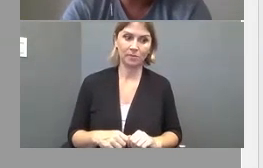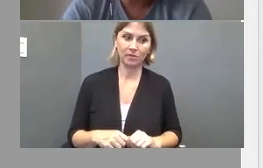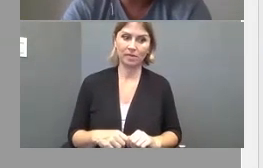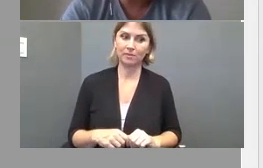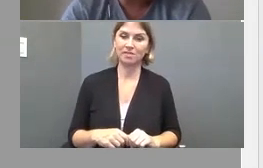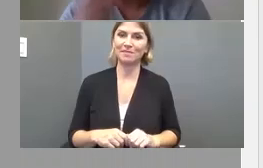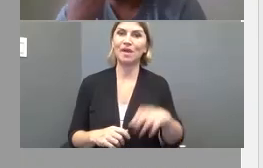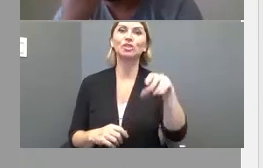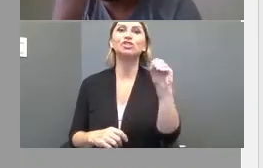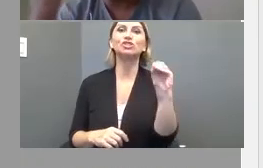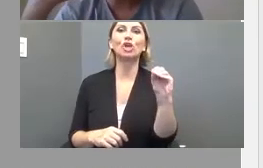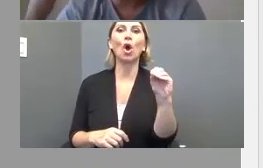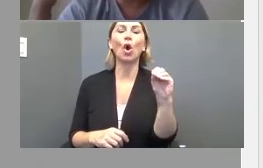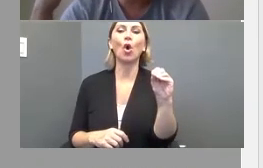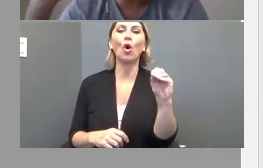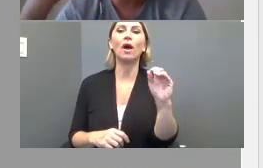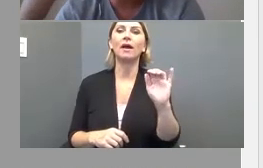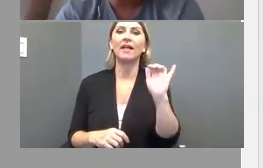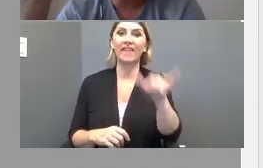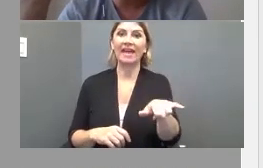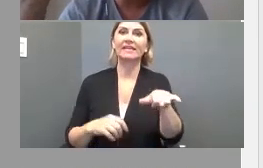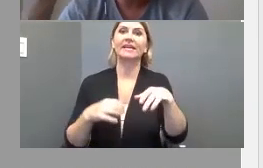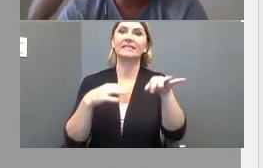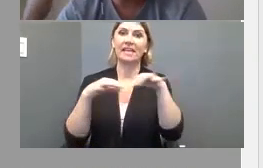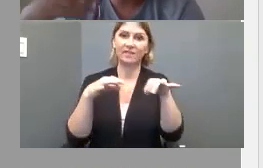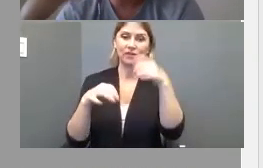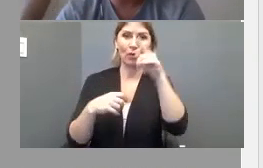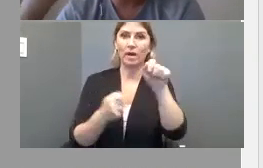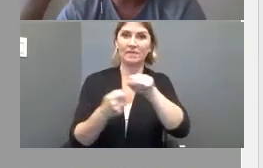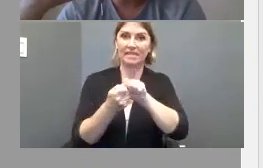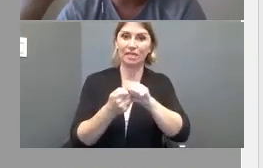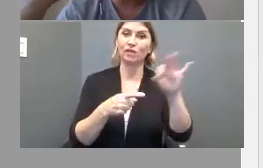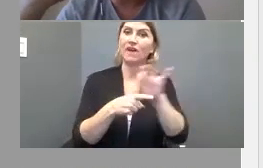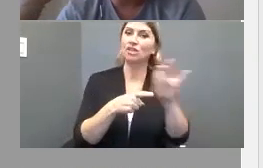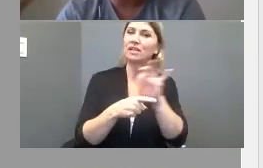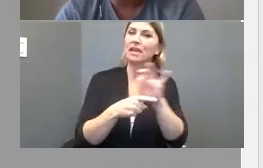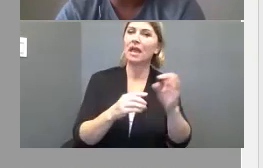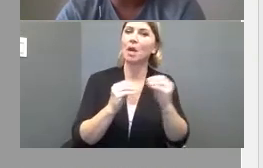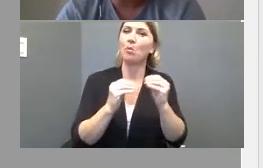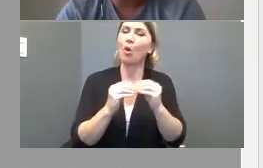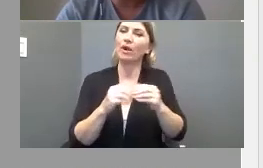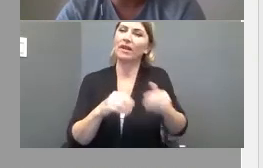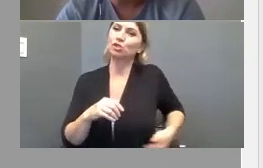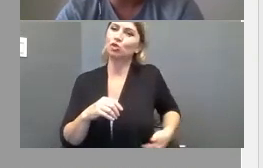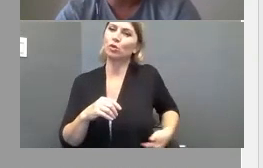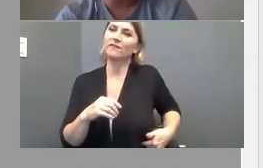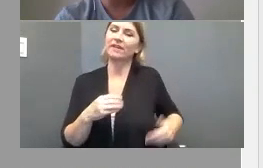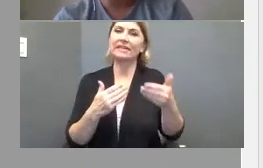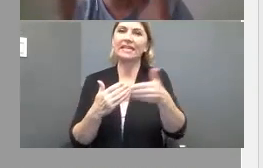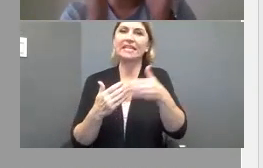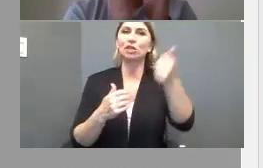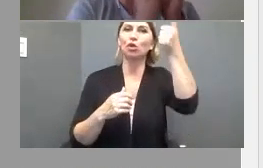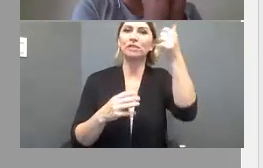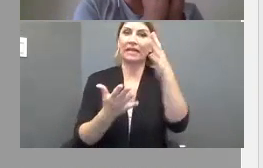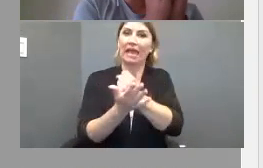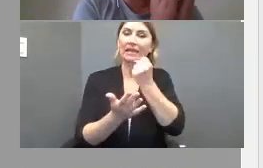So the recursive definition of a particular function is more intuitive and easy to obtain because now you're thinking